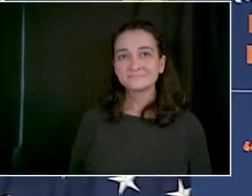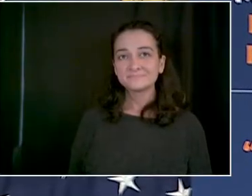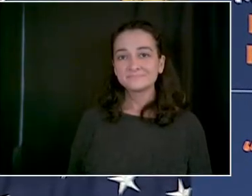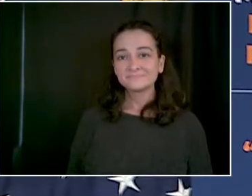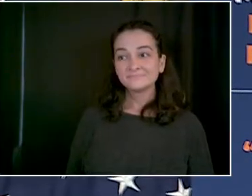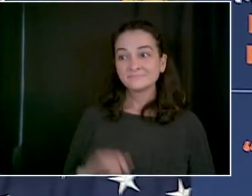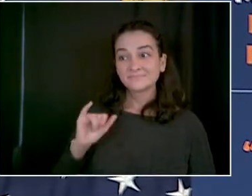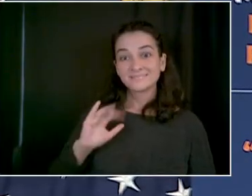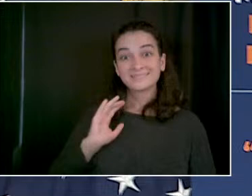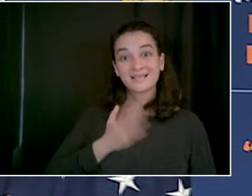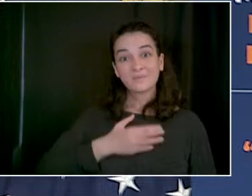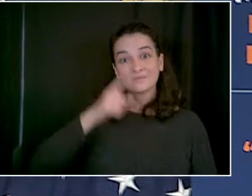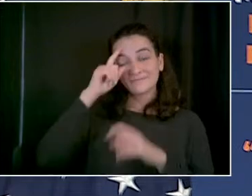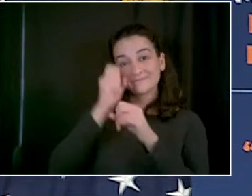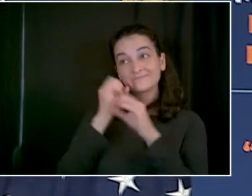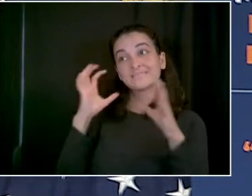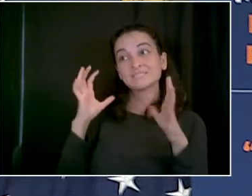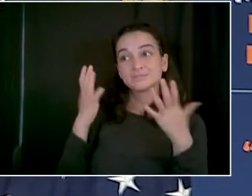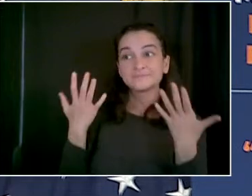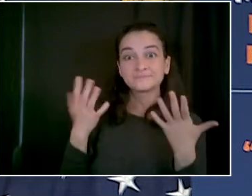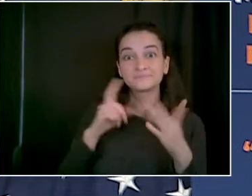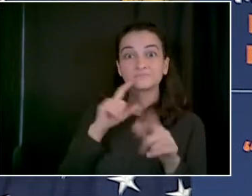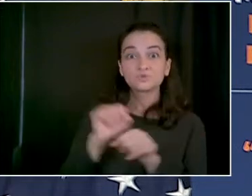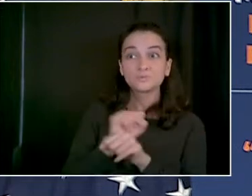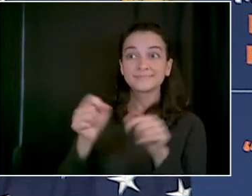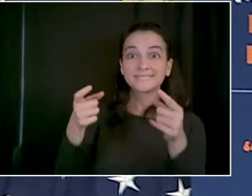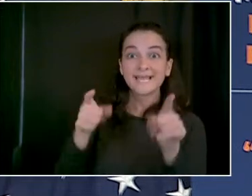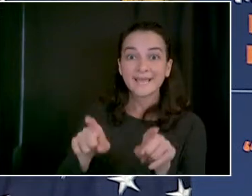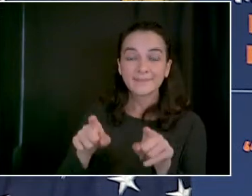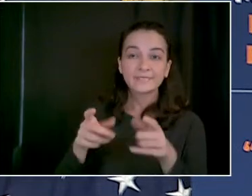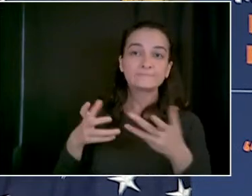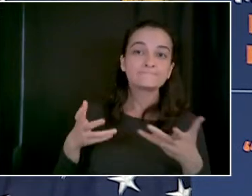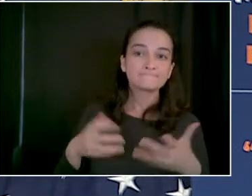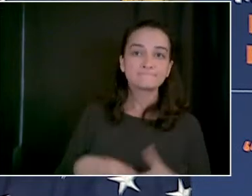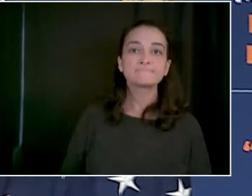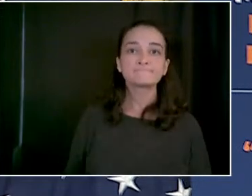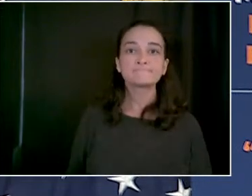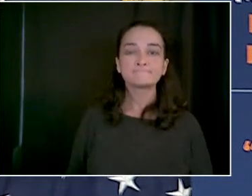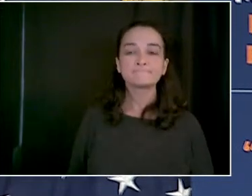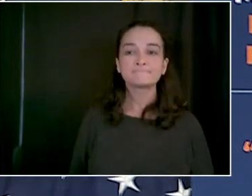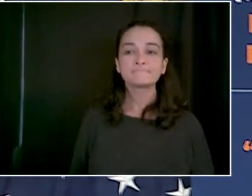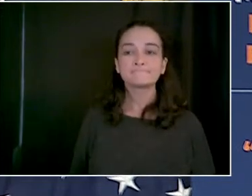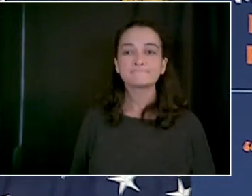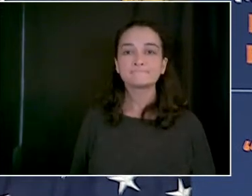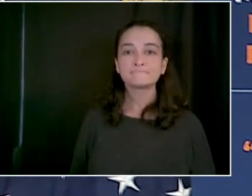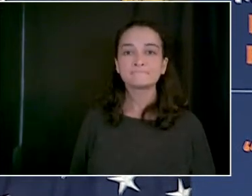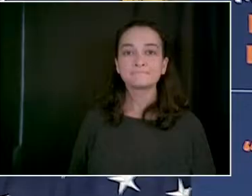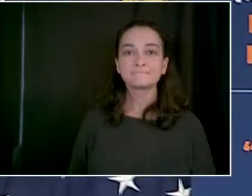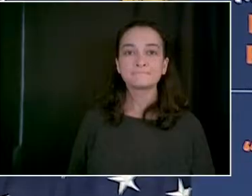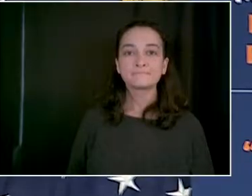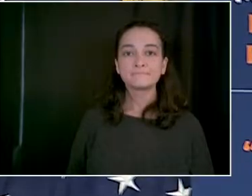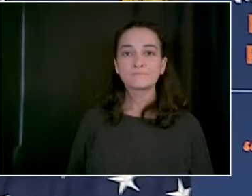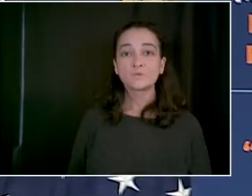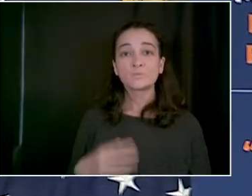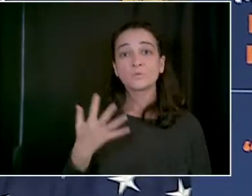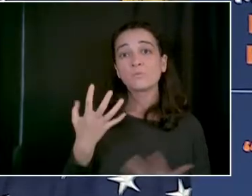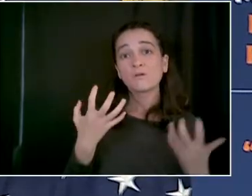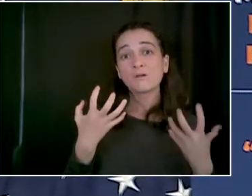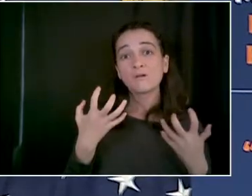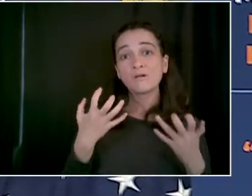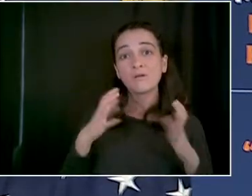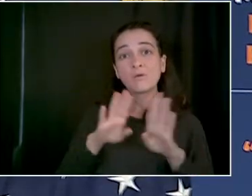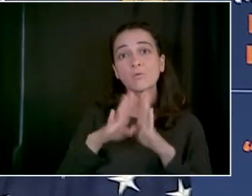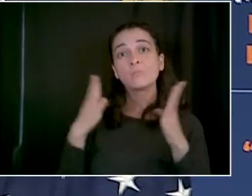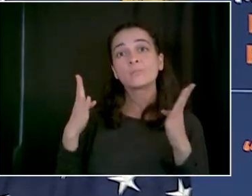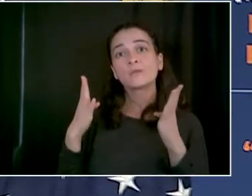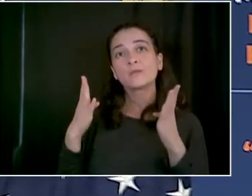are the same. I've made it clear that I think we need to open a state-of-the-art mental health facility. I said this over and over again. You can't